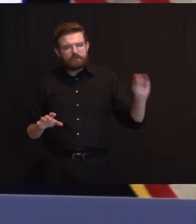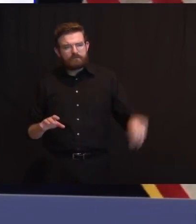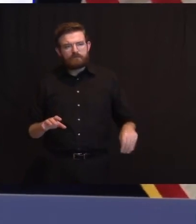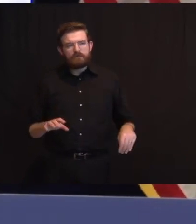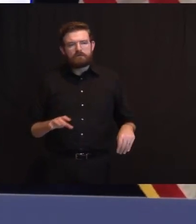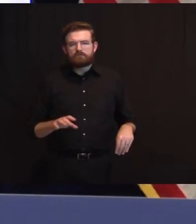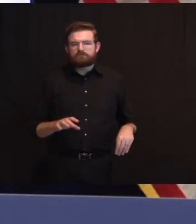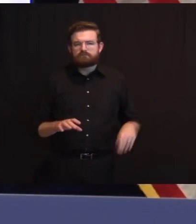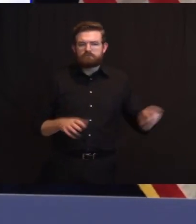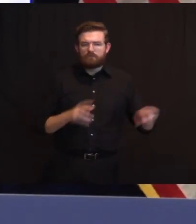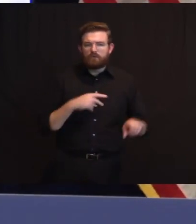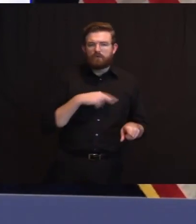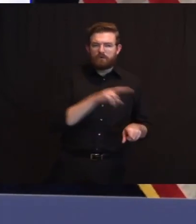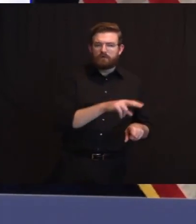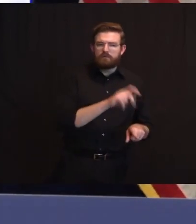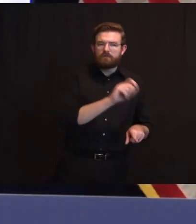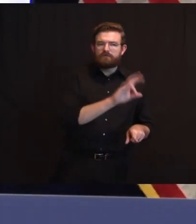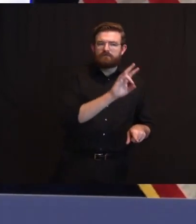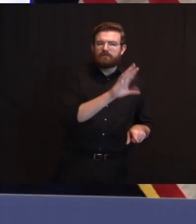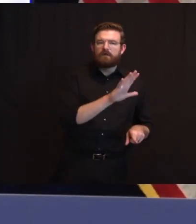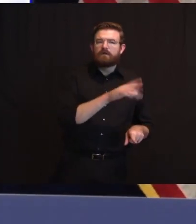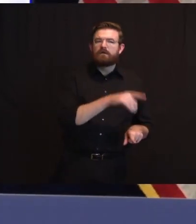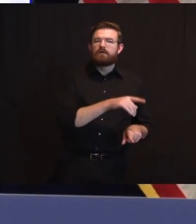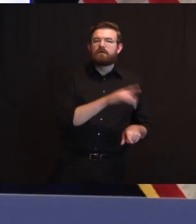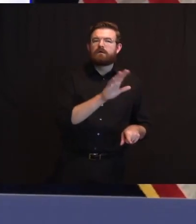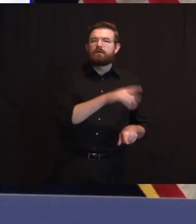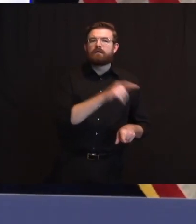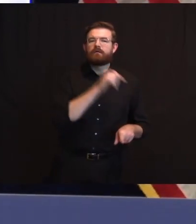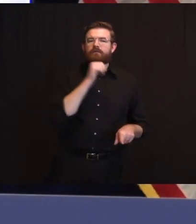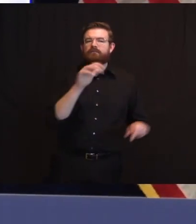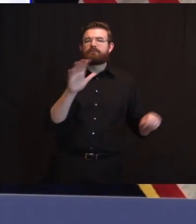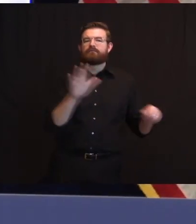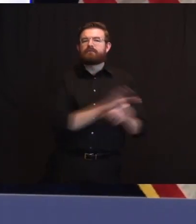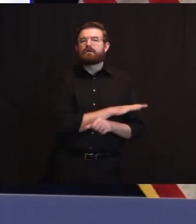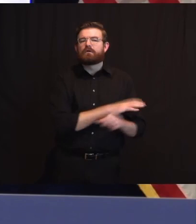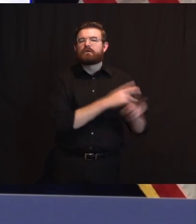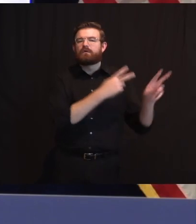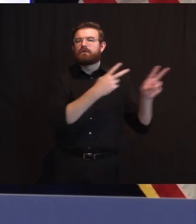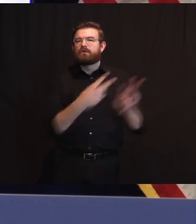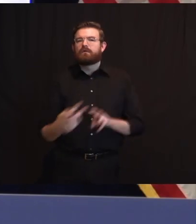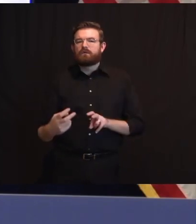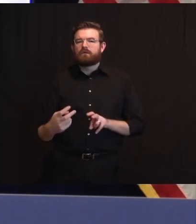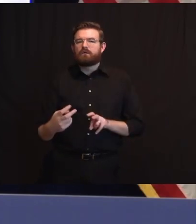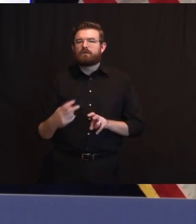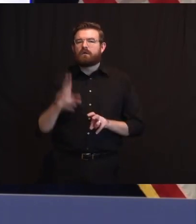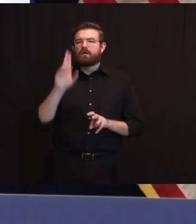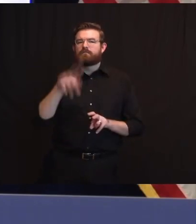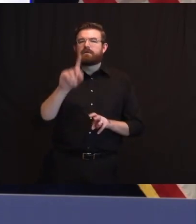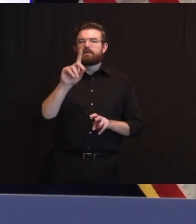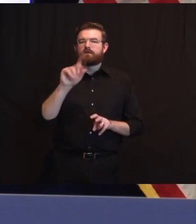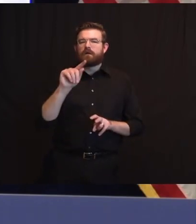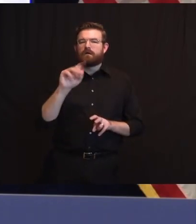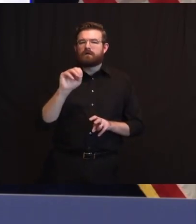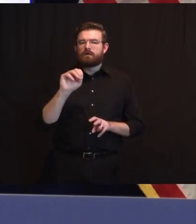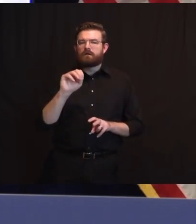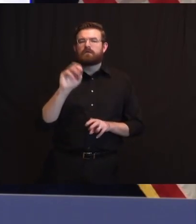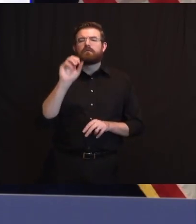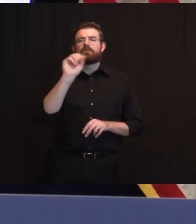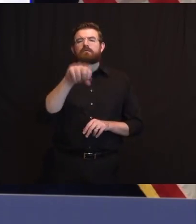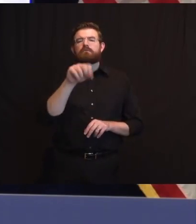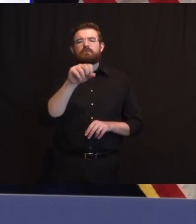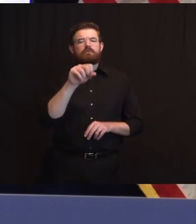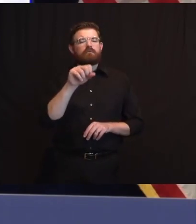at did not have the full download of the backed up cases. So it would definitely go up with more new cases